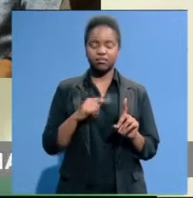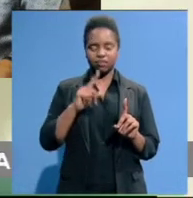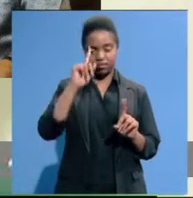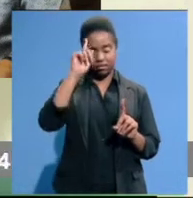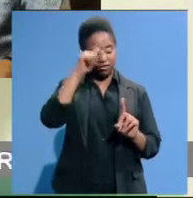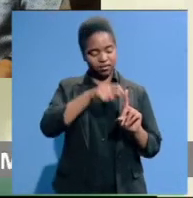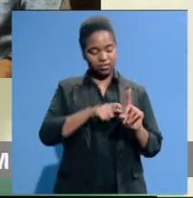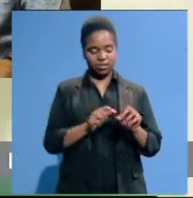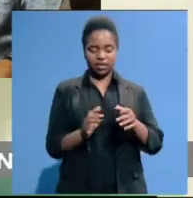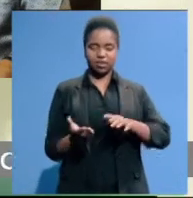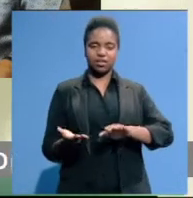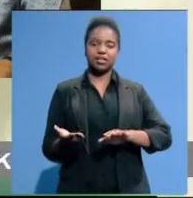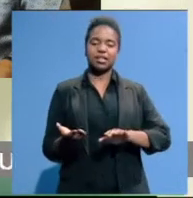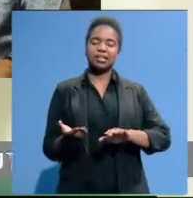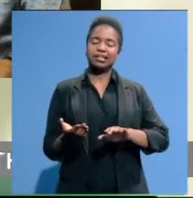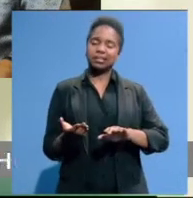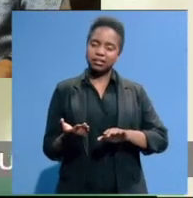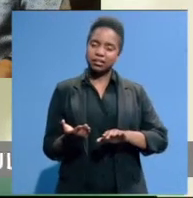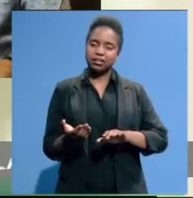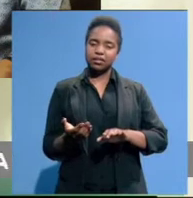with Madiba's passing?